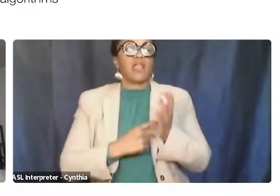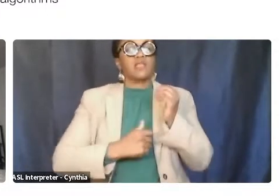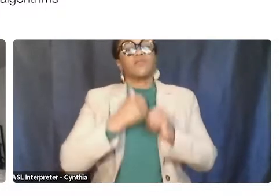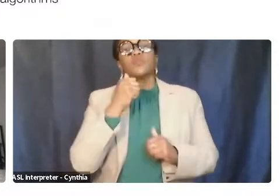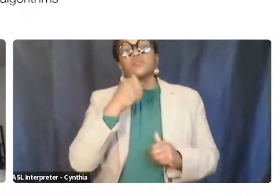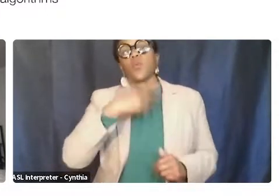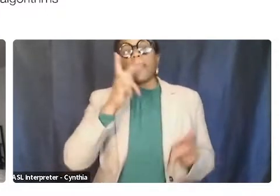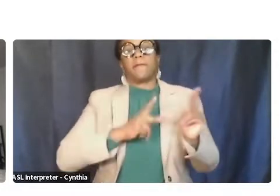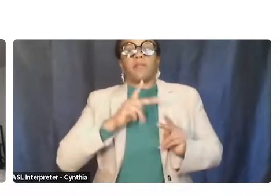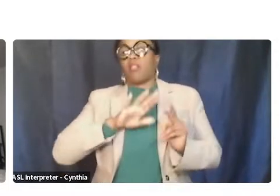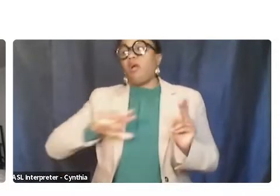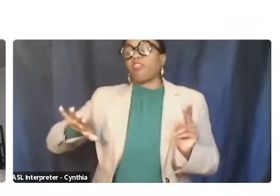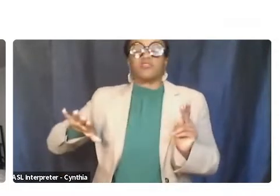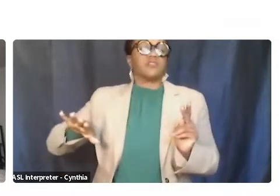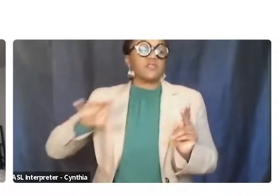Next slide, please.